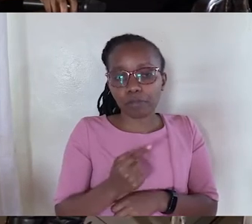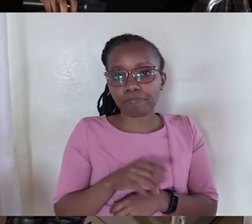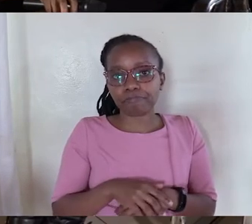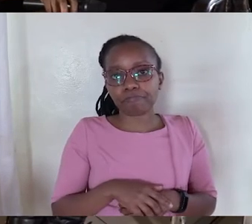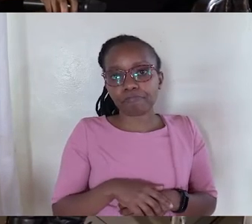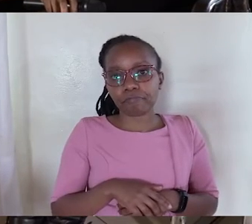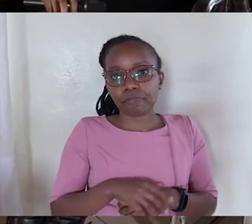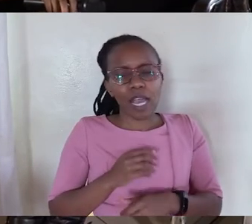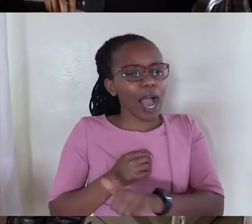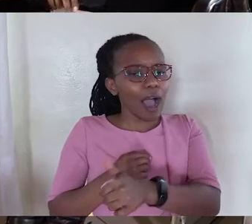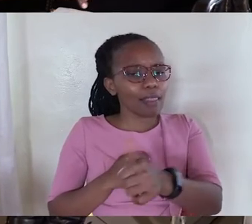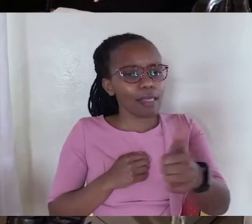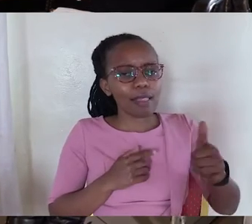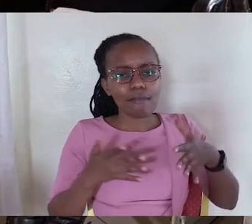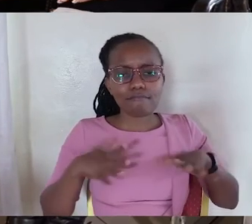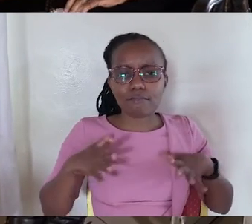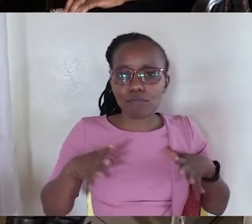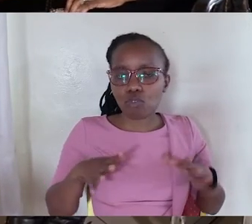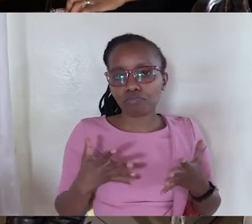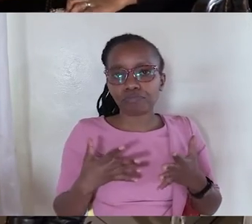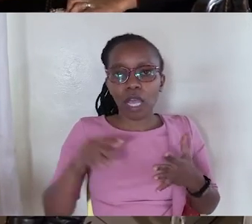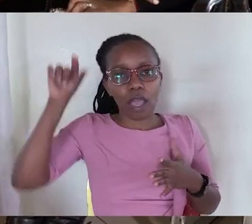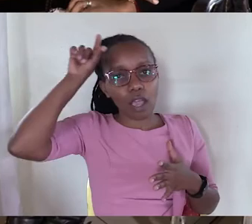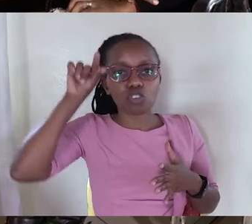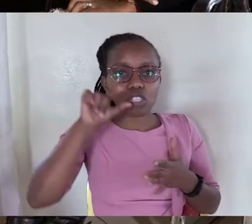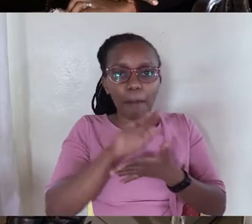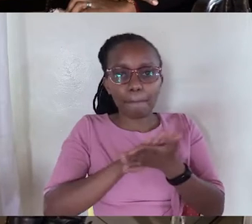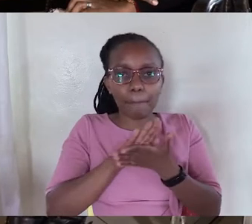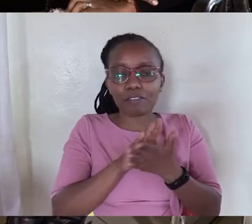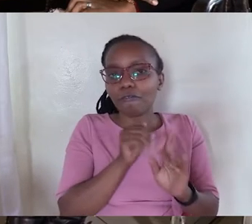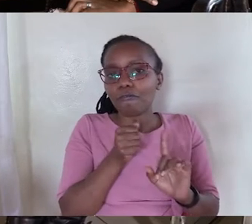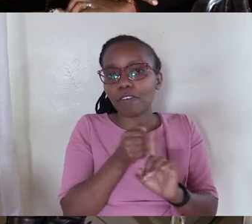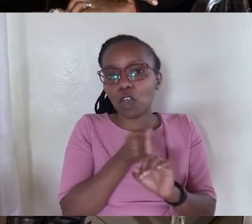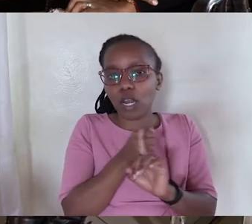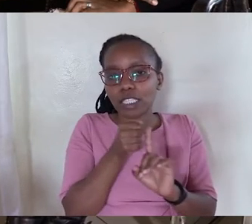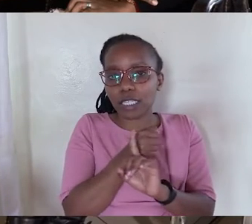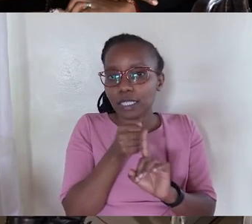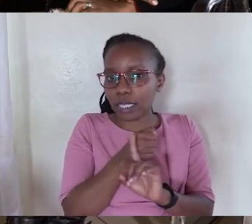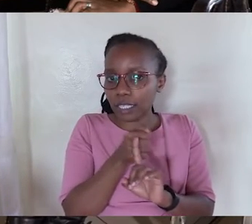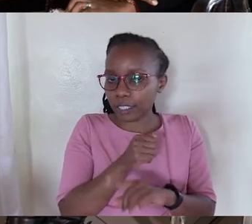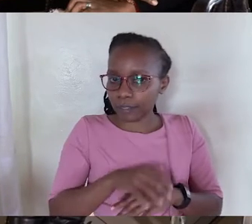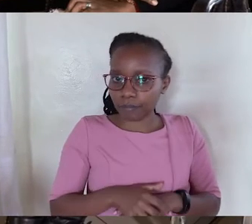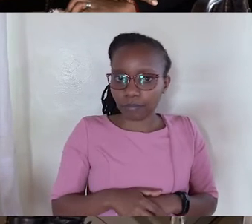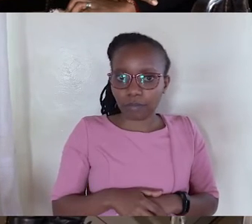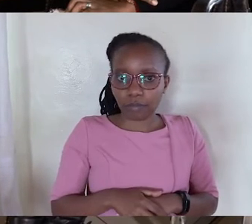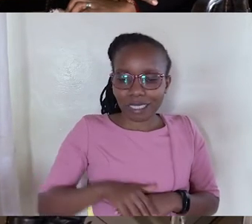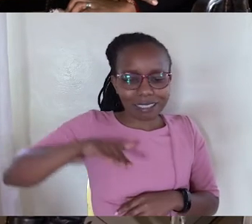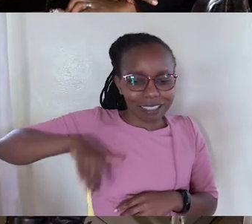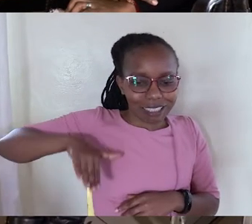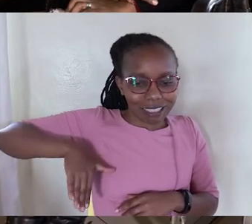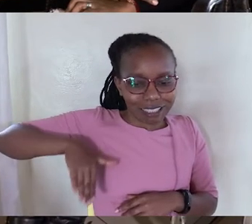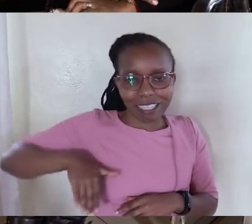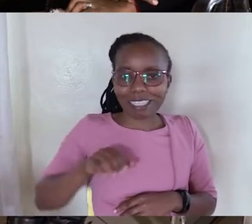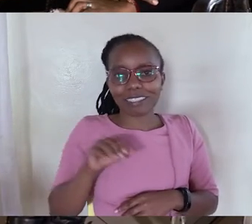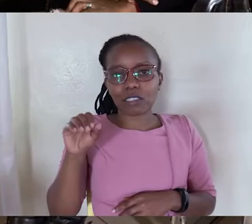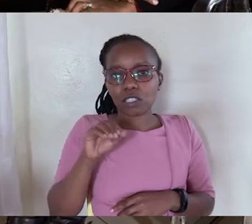other players who are dealing with the gender-based violence do not take inordinate or do not inordinately delay in the way in